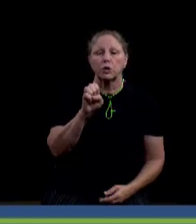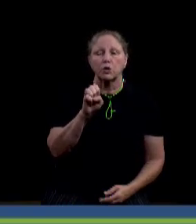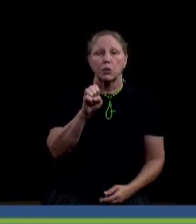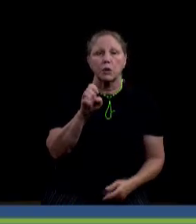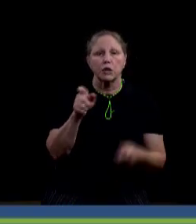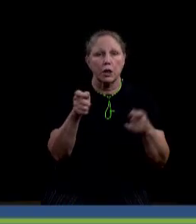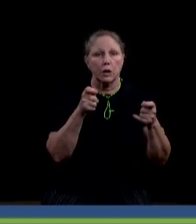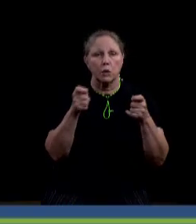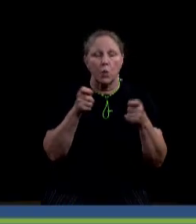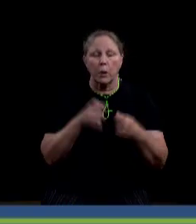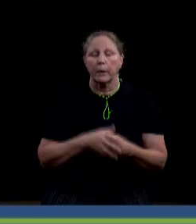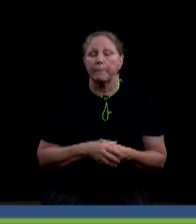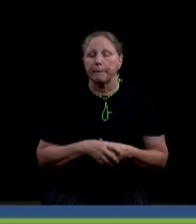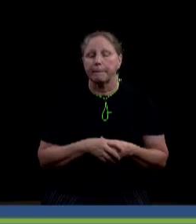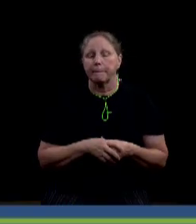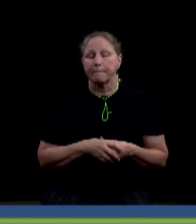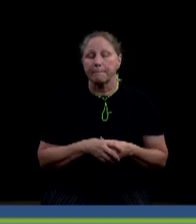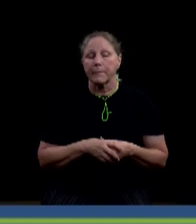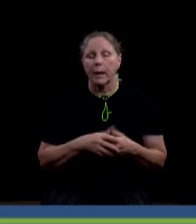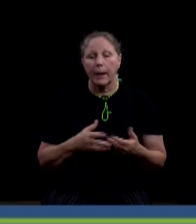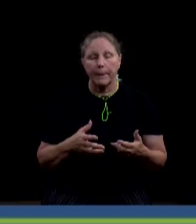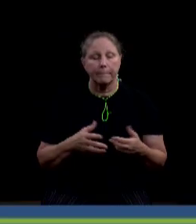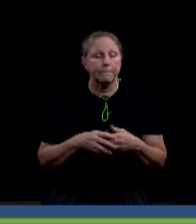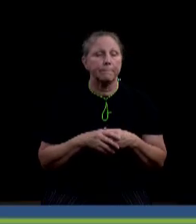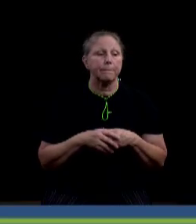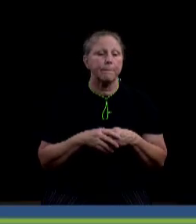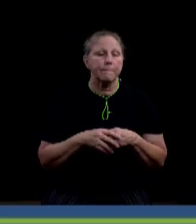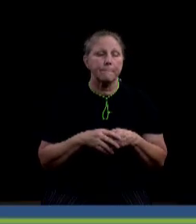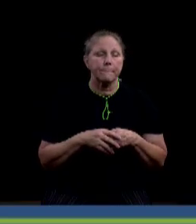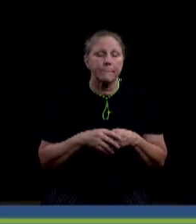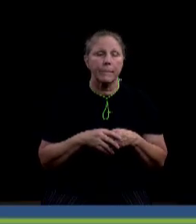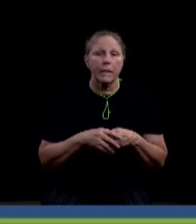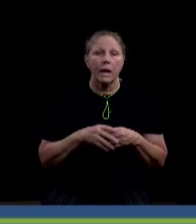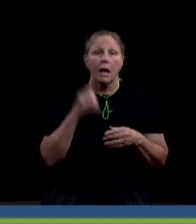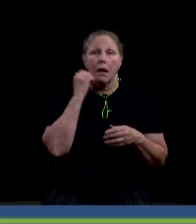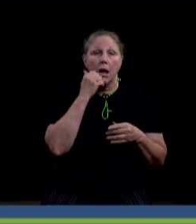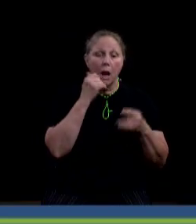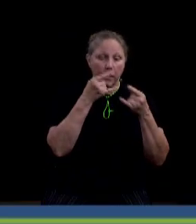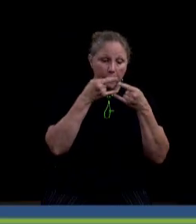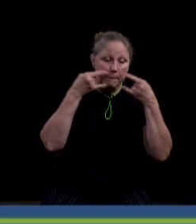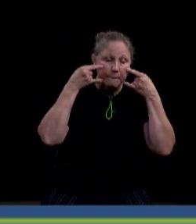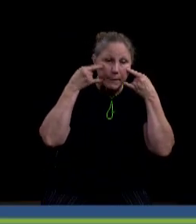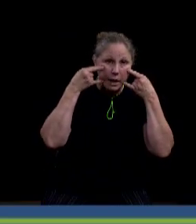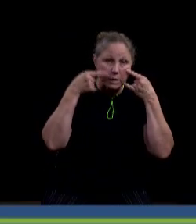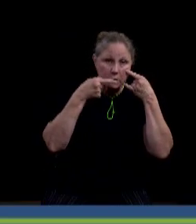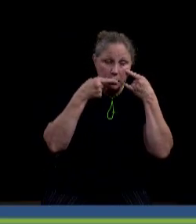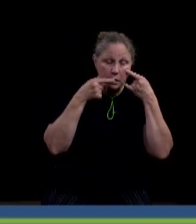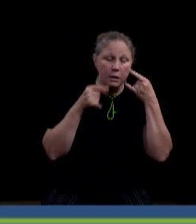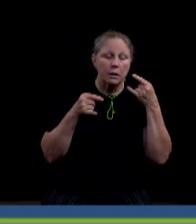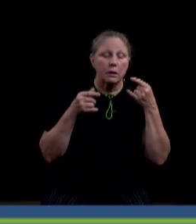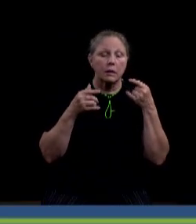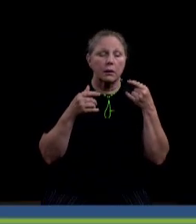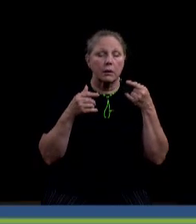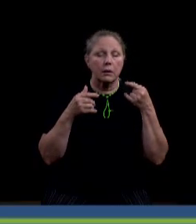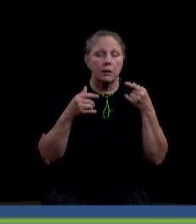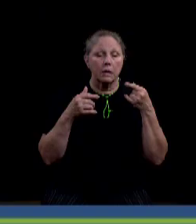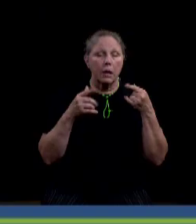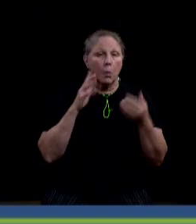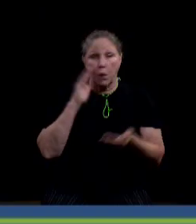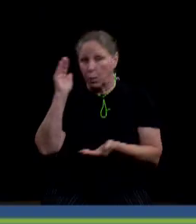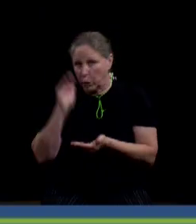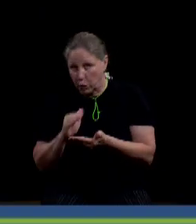A cloth mask definitely does not eliminate, but reduces viral shedding and droplets